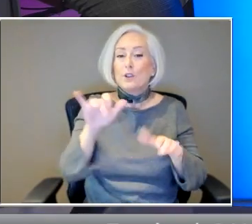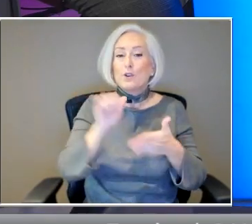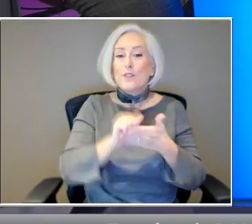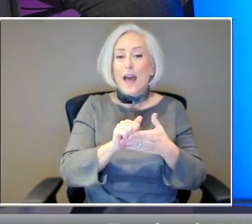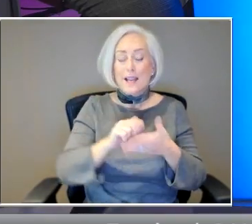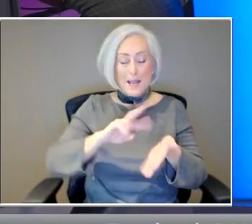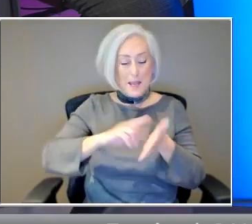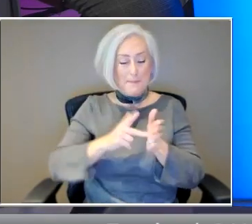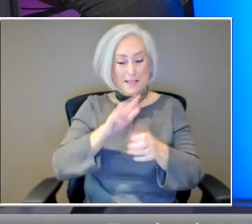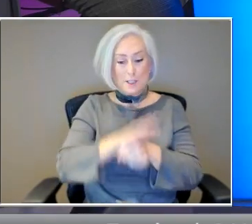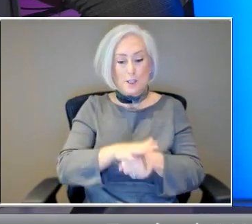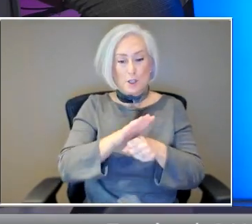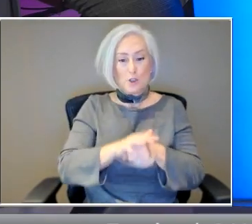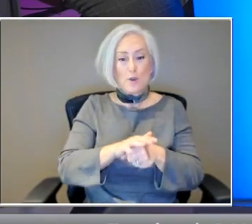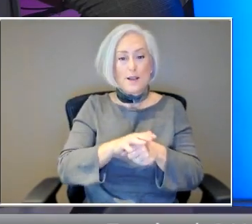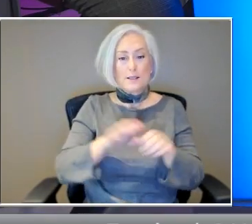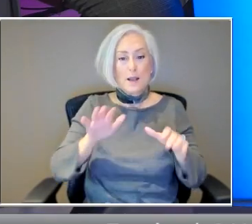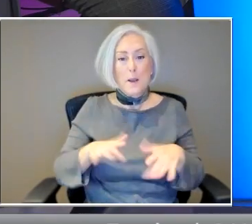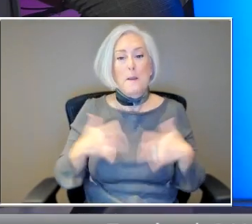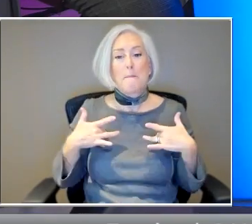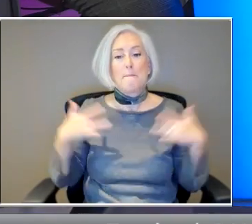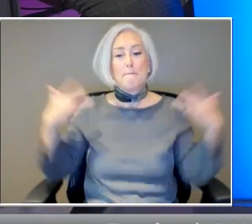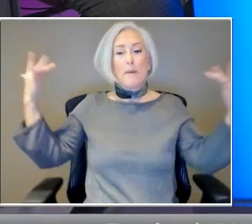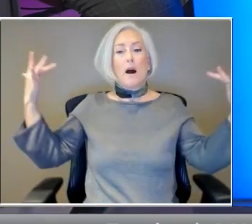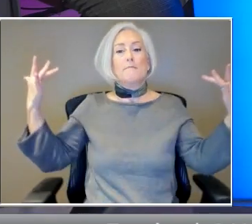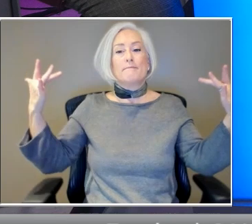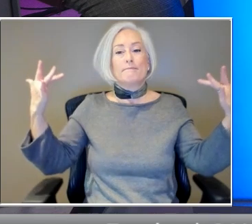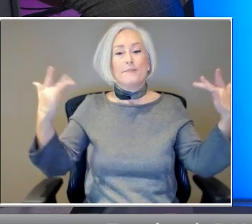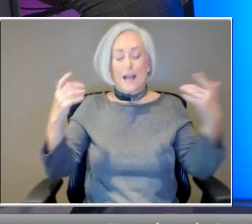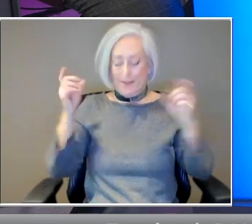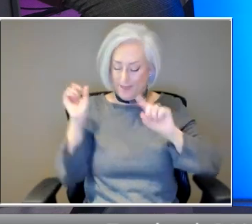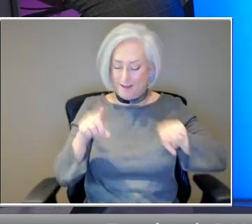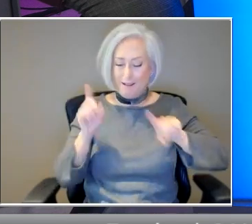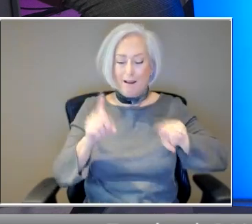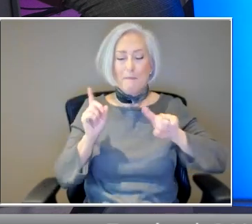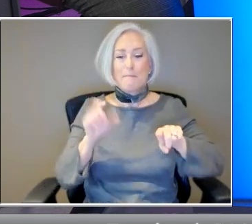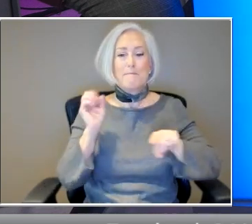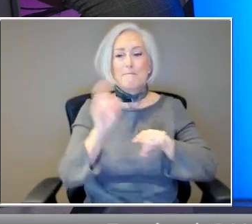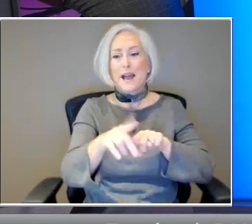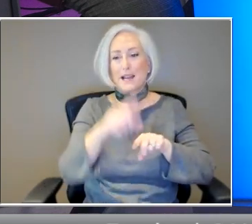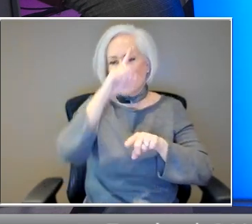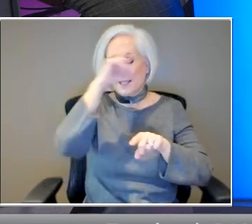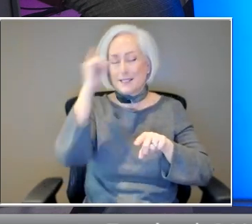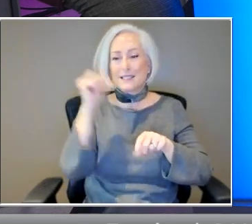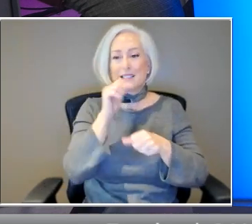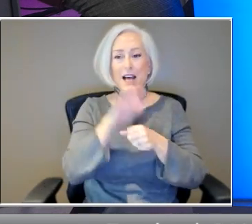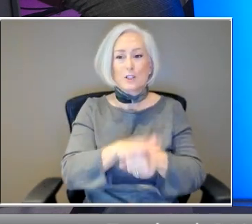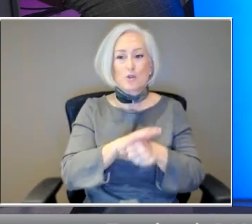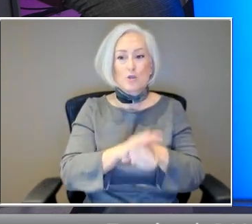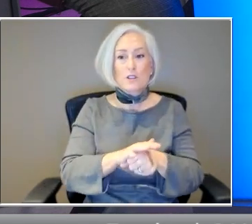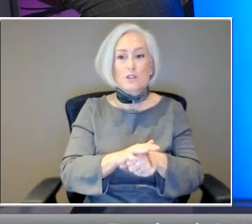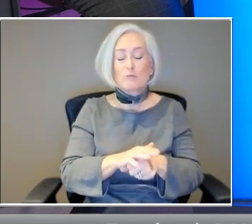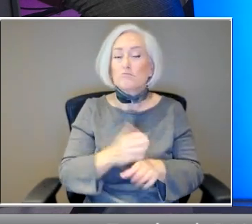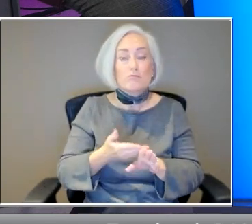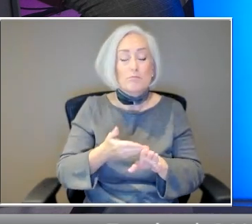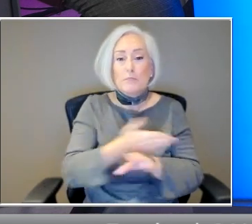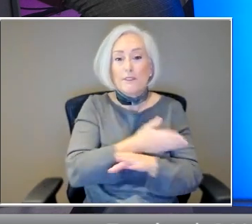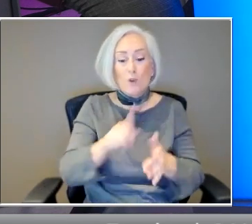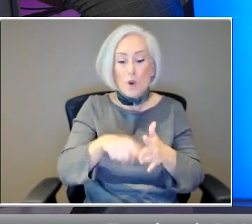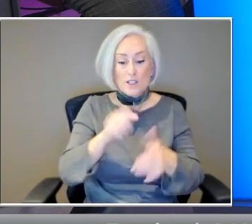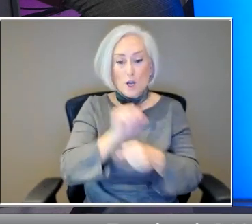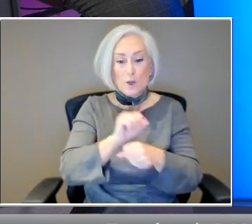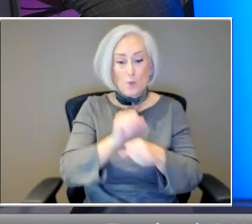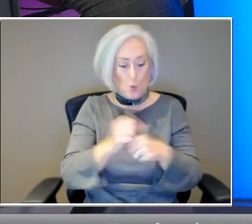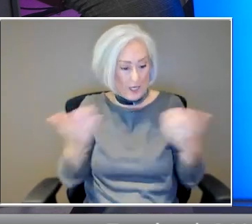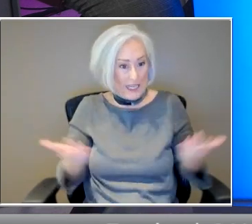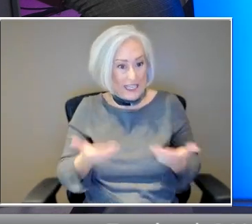and they continue to come back because it's not this stressful nightmare. I got to say, before I started working here and switched over to having doctors